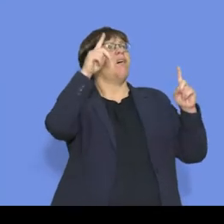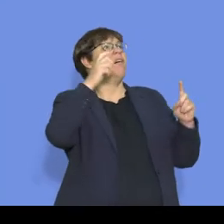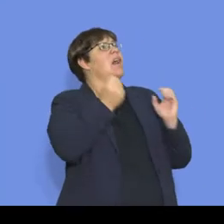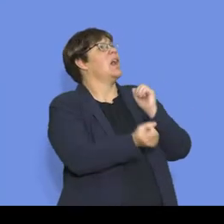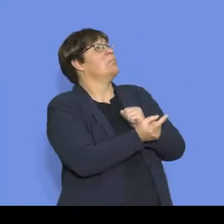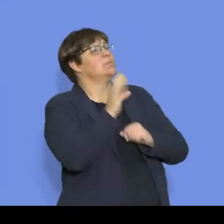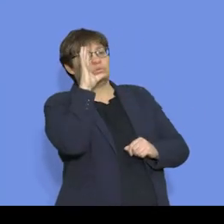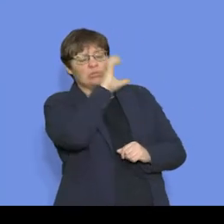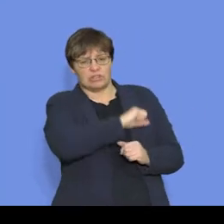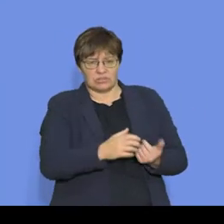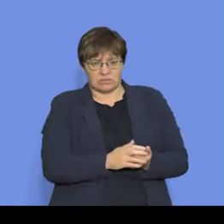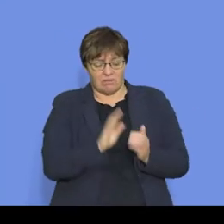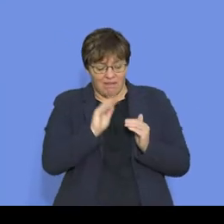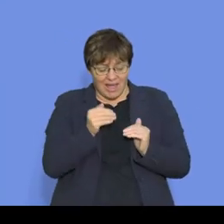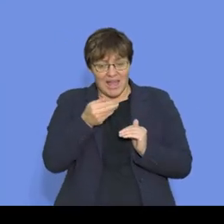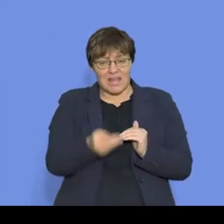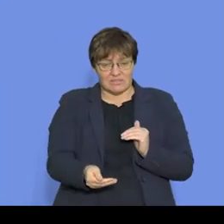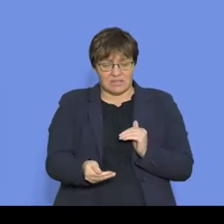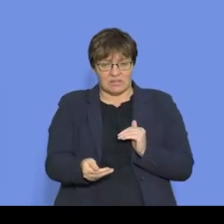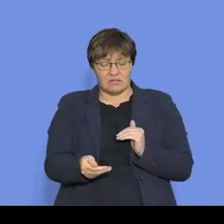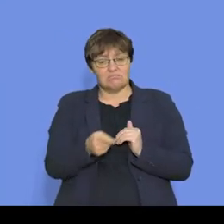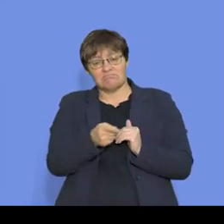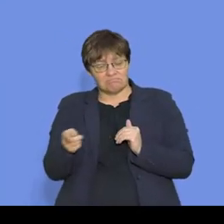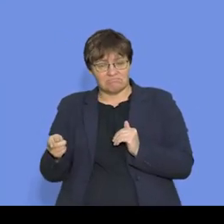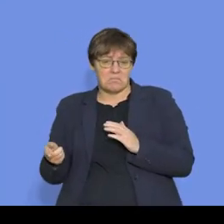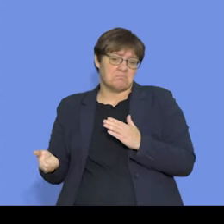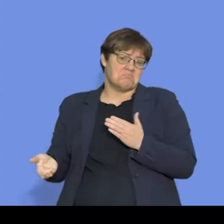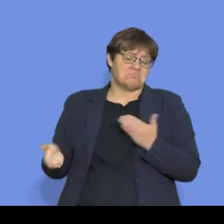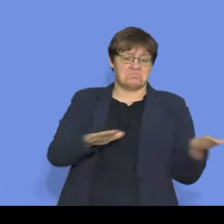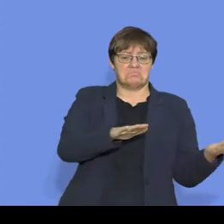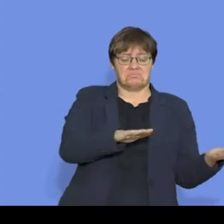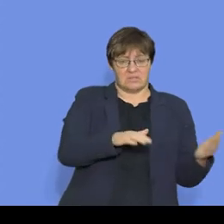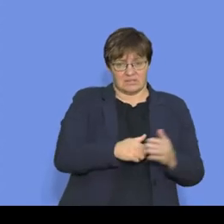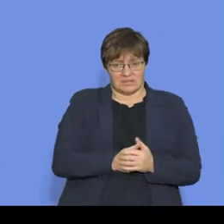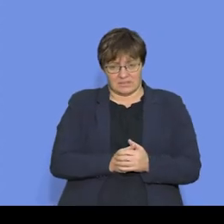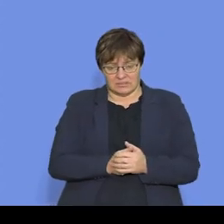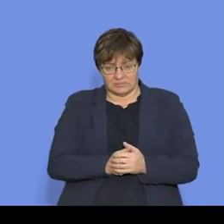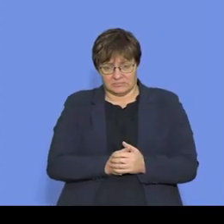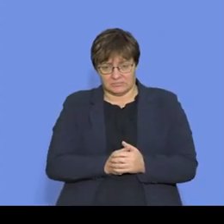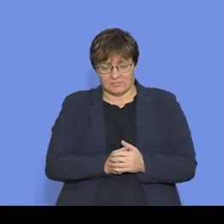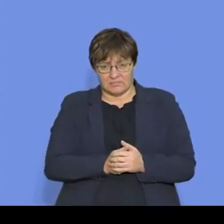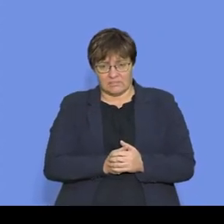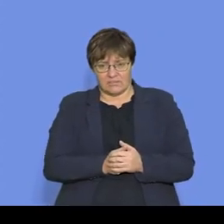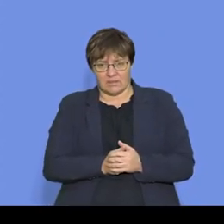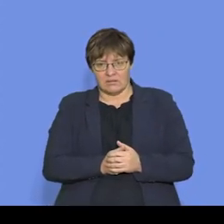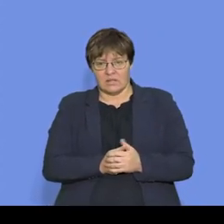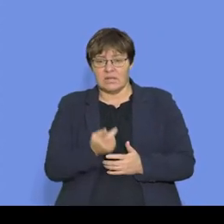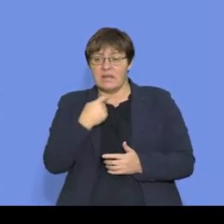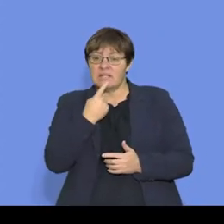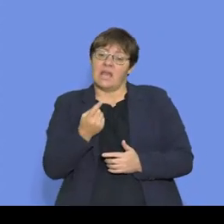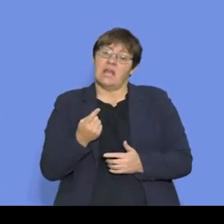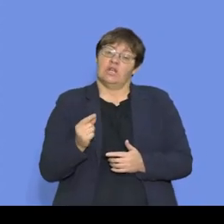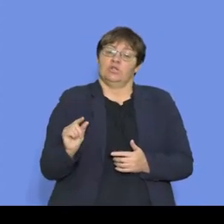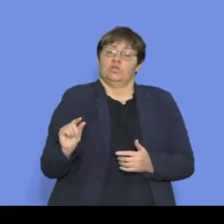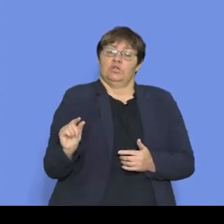sky. And very soon after that, the dinosaurs became extinct. Oh, and when I talk about very